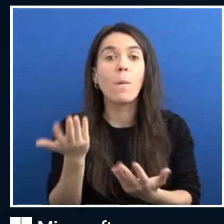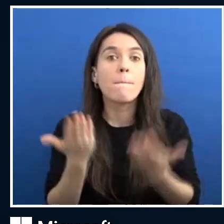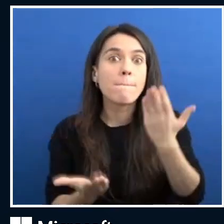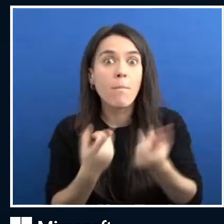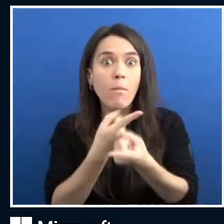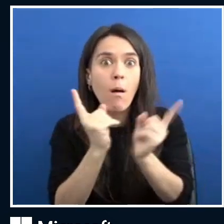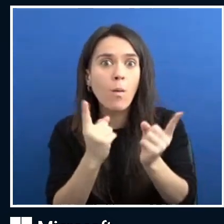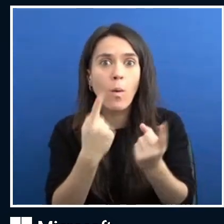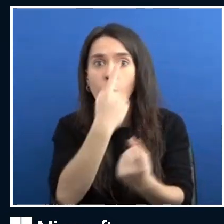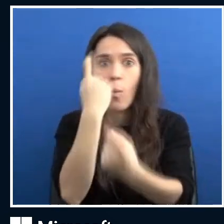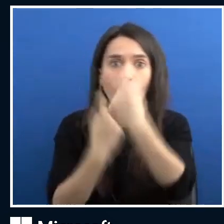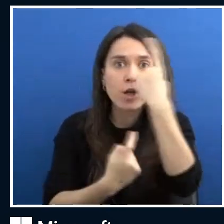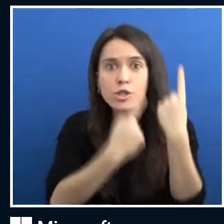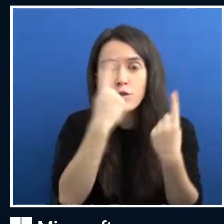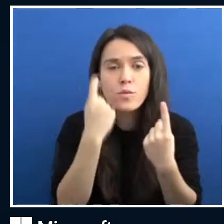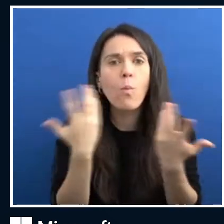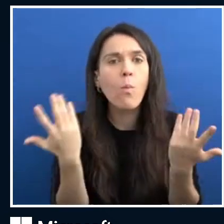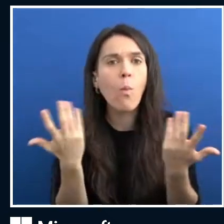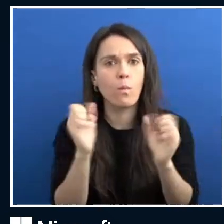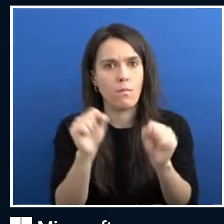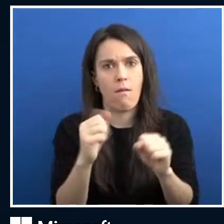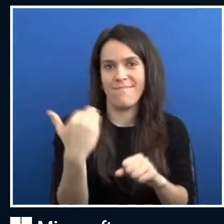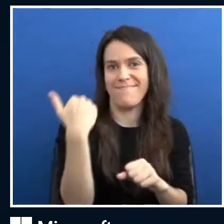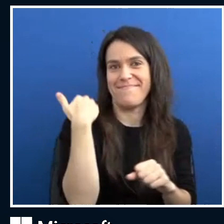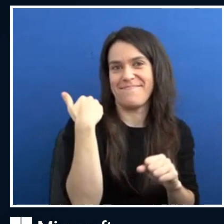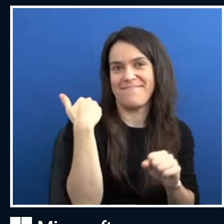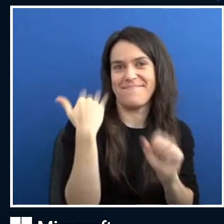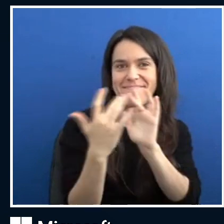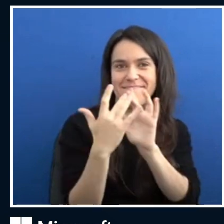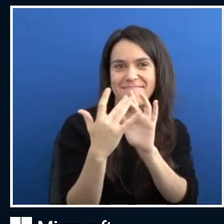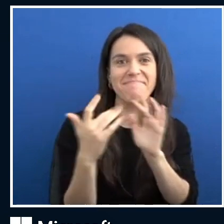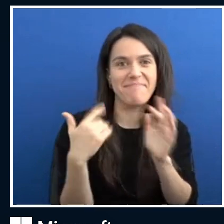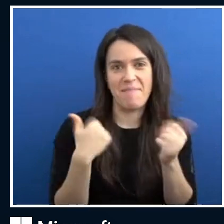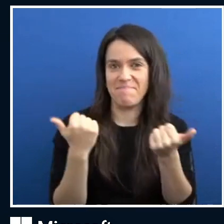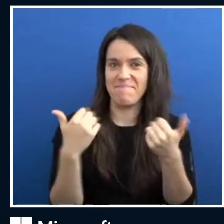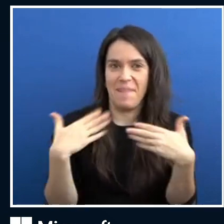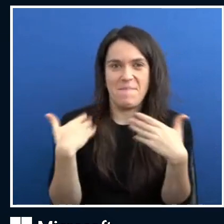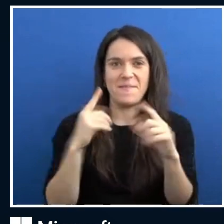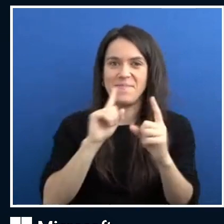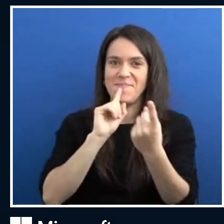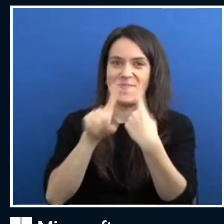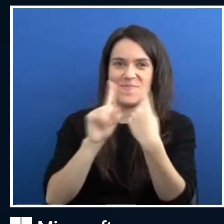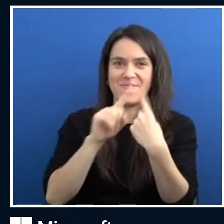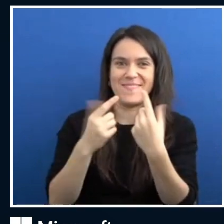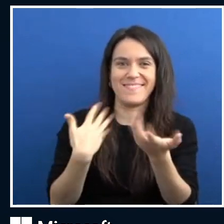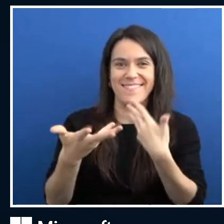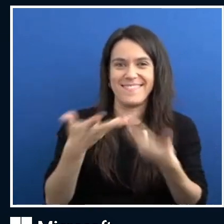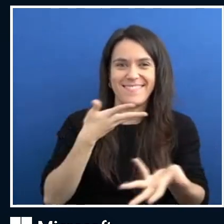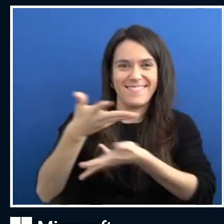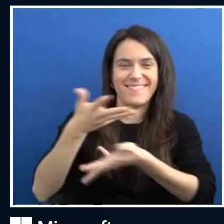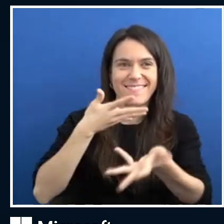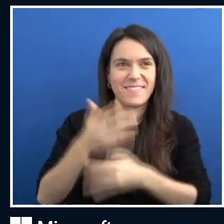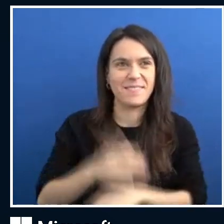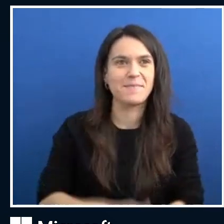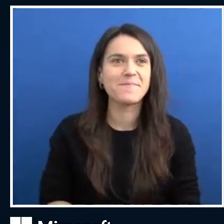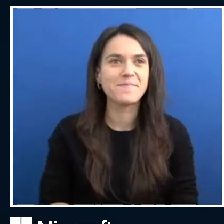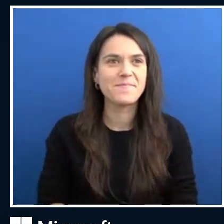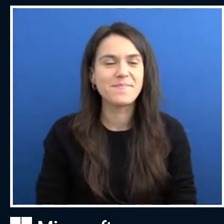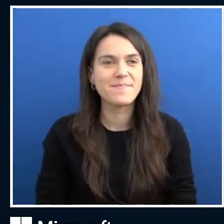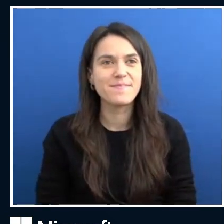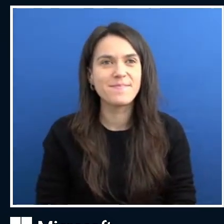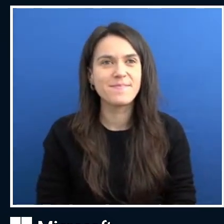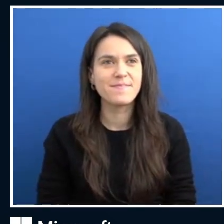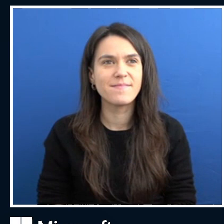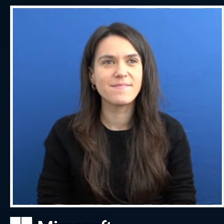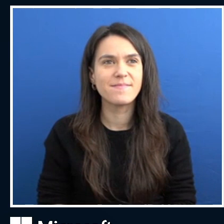of questions, you can reach out to me at any time, and I'll be very happy to answer your questions. Also, all the links I will be